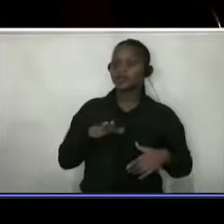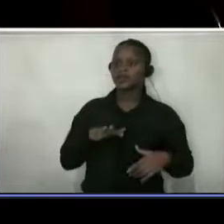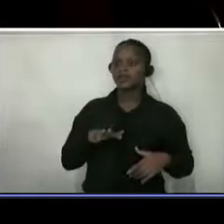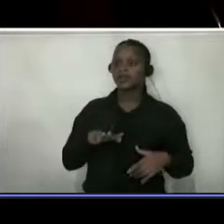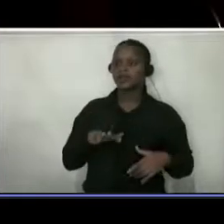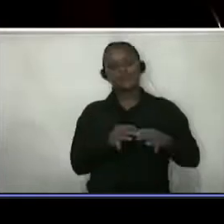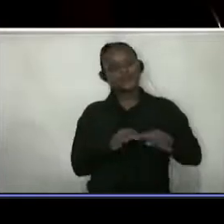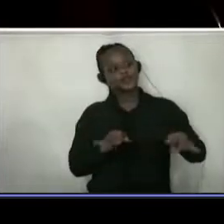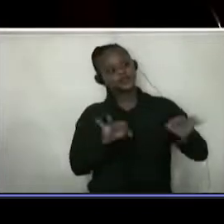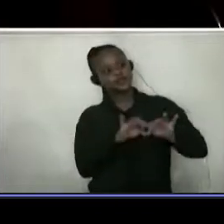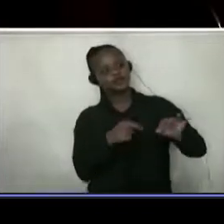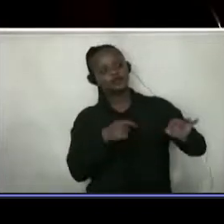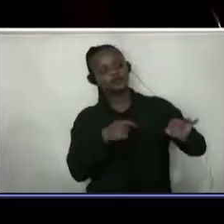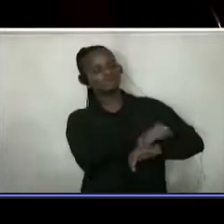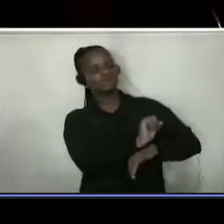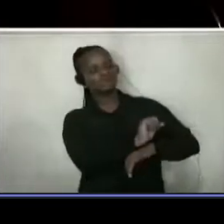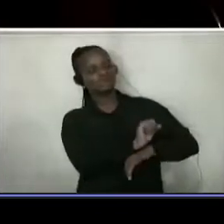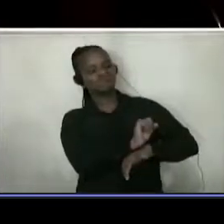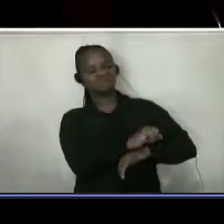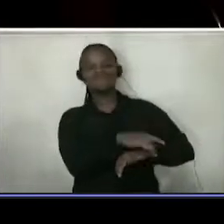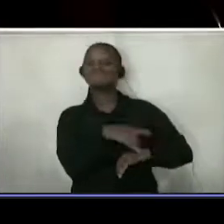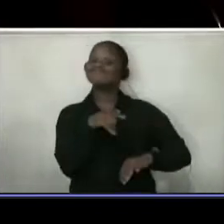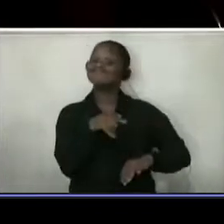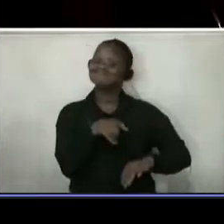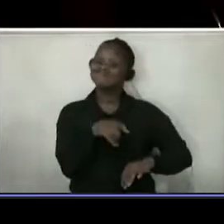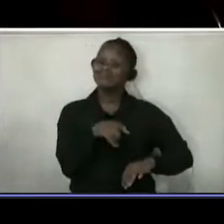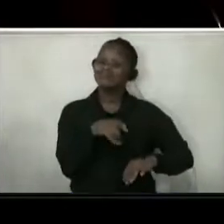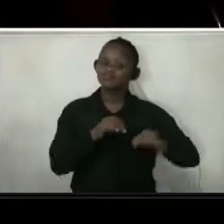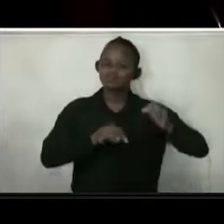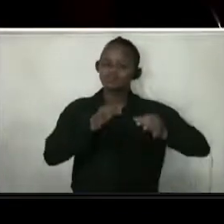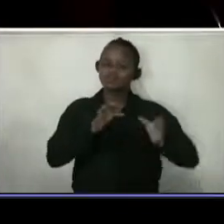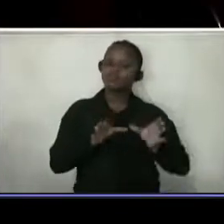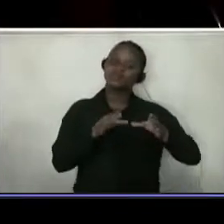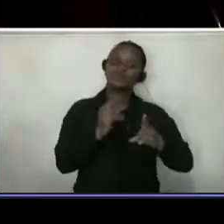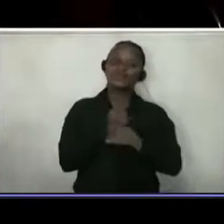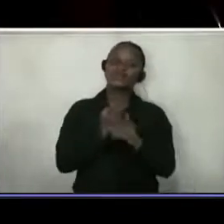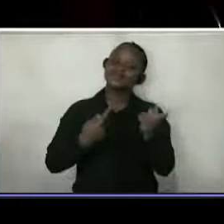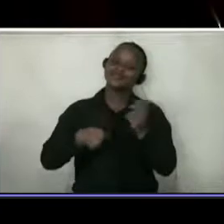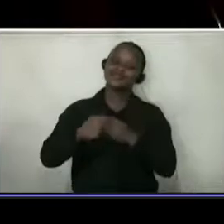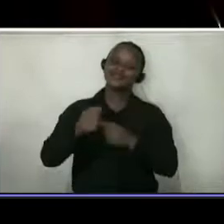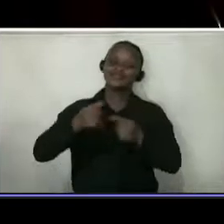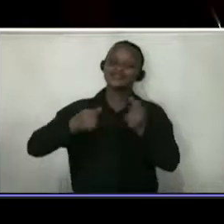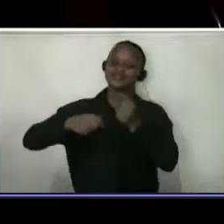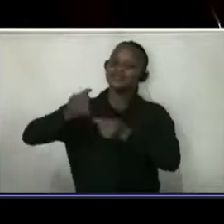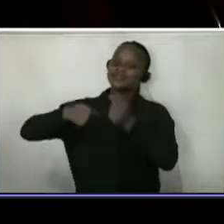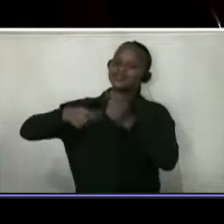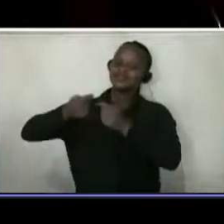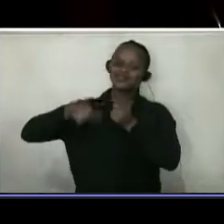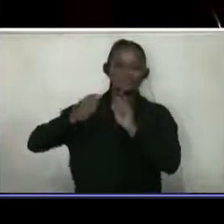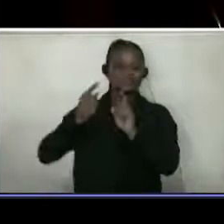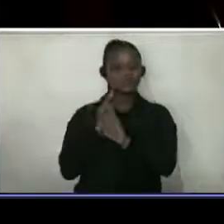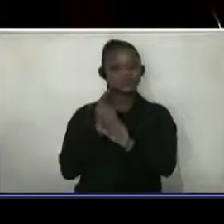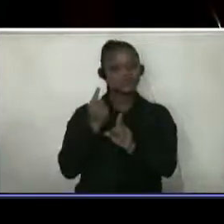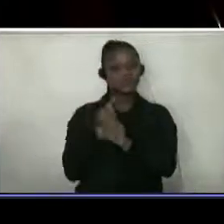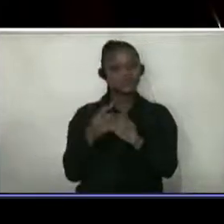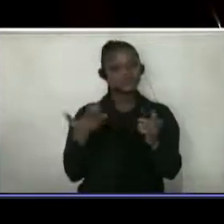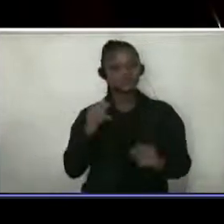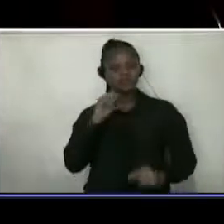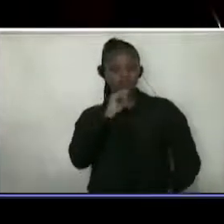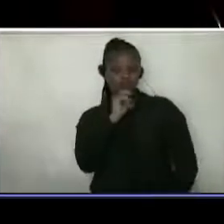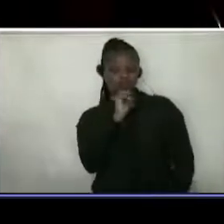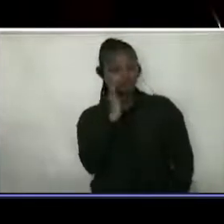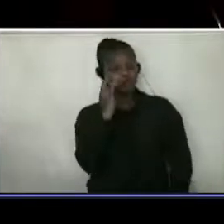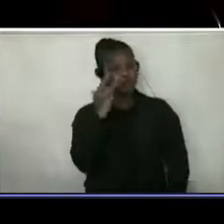party seats and votes will always be up for sale to the highest bidder. As long as we have parties with no internal